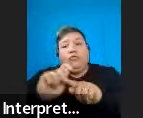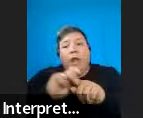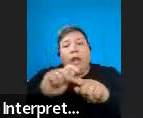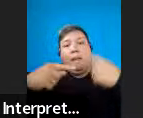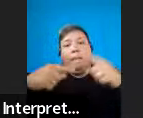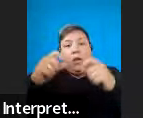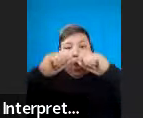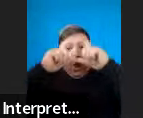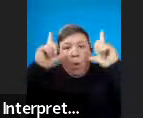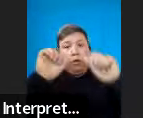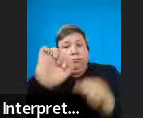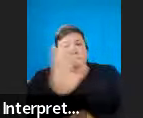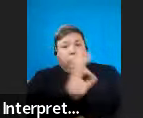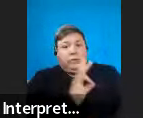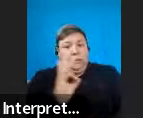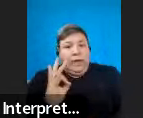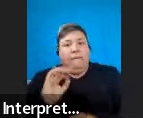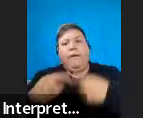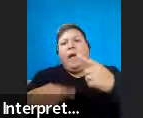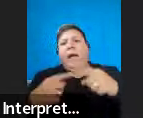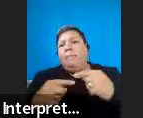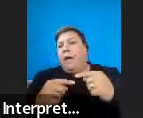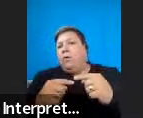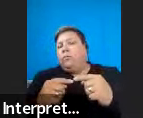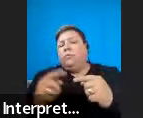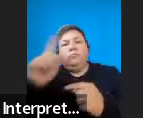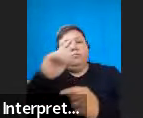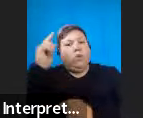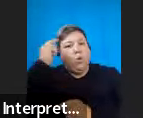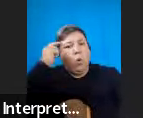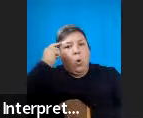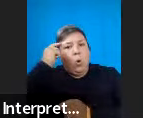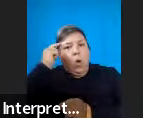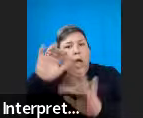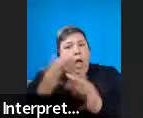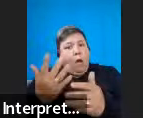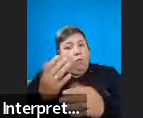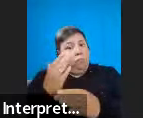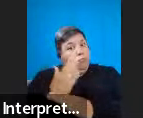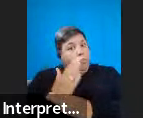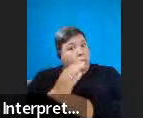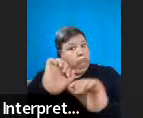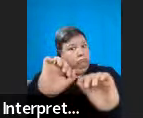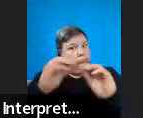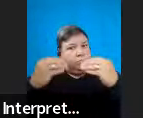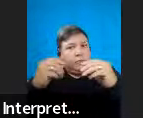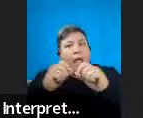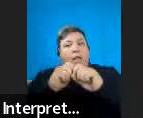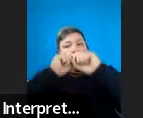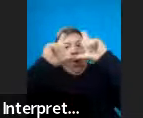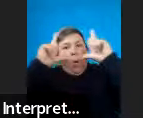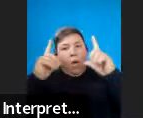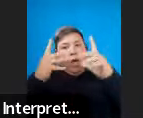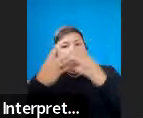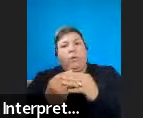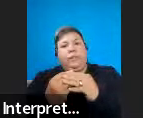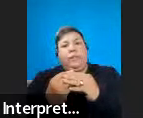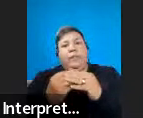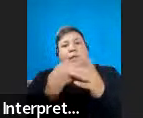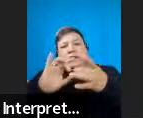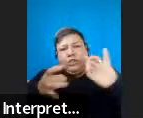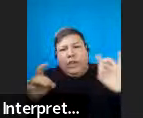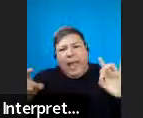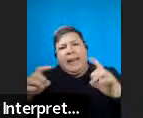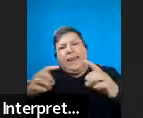your staff, just to ensure that at least everybody is aware of those international supply chains,